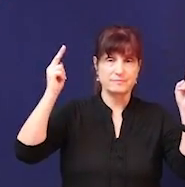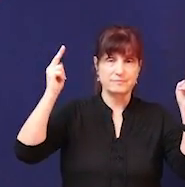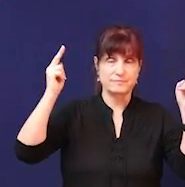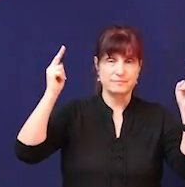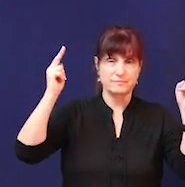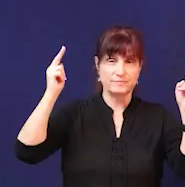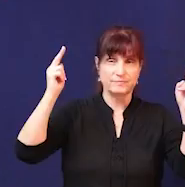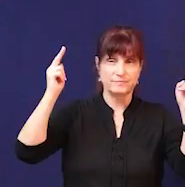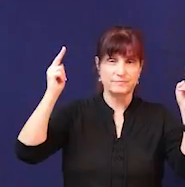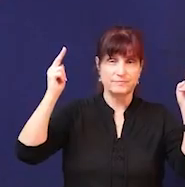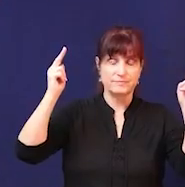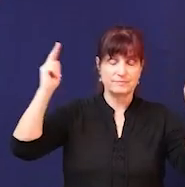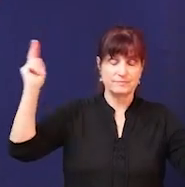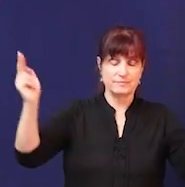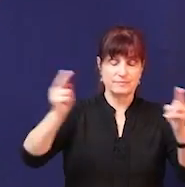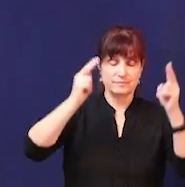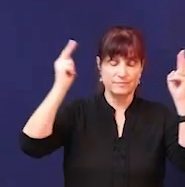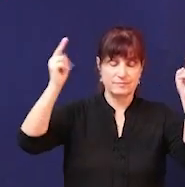Hosanna,